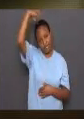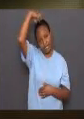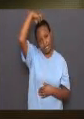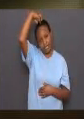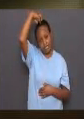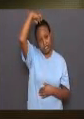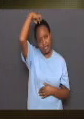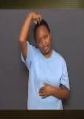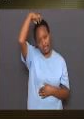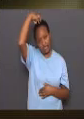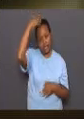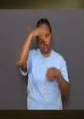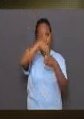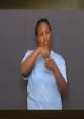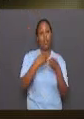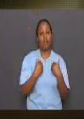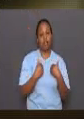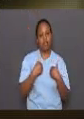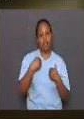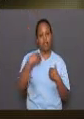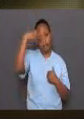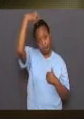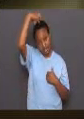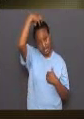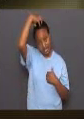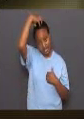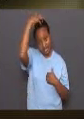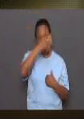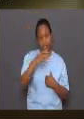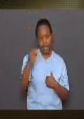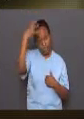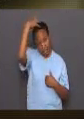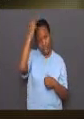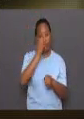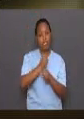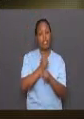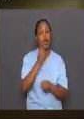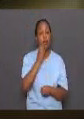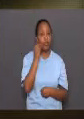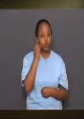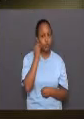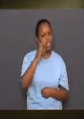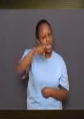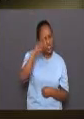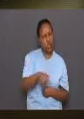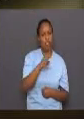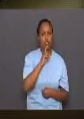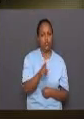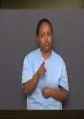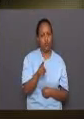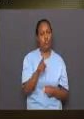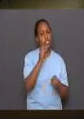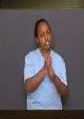Constitution states that the government and its officials are required to conduct